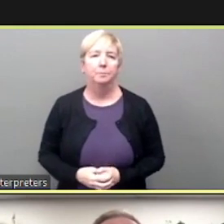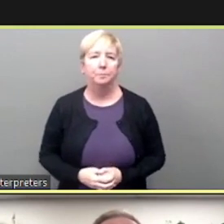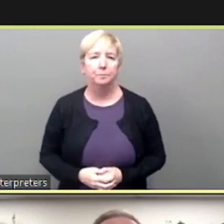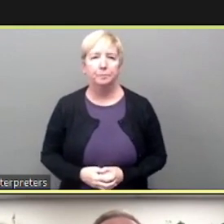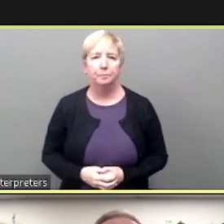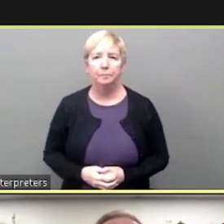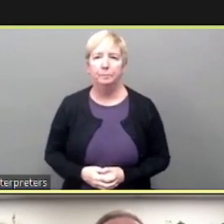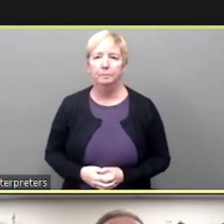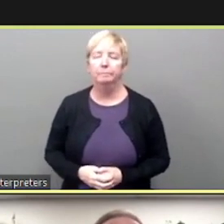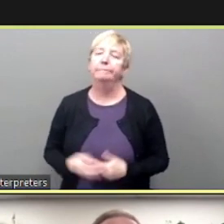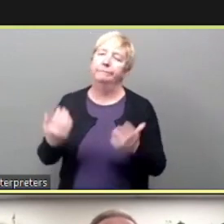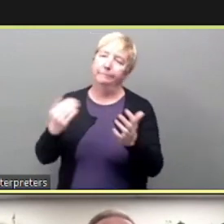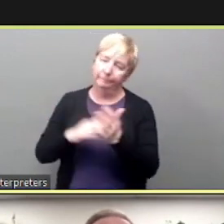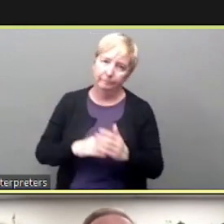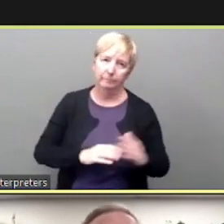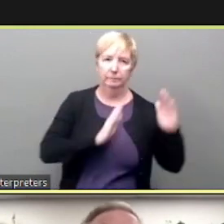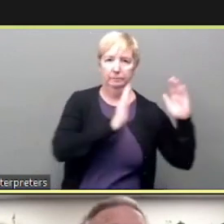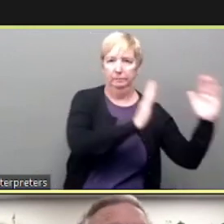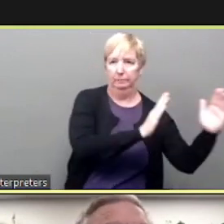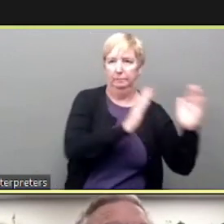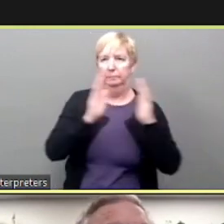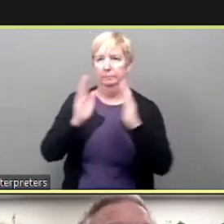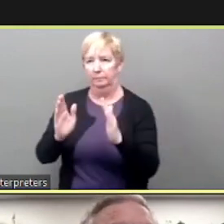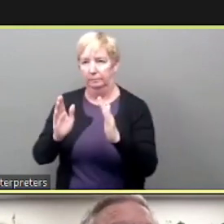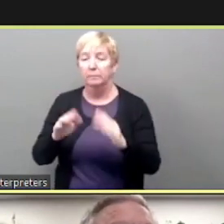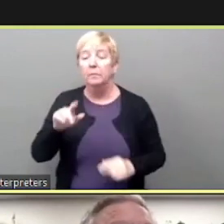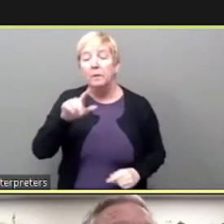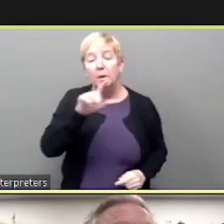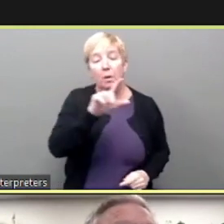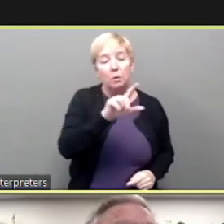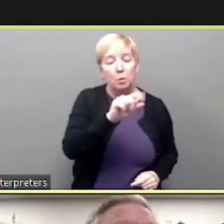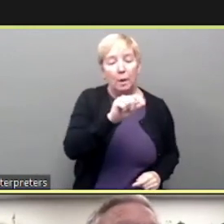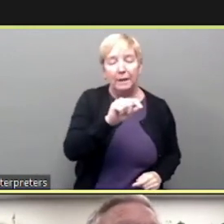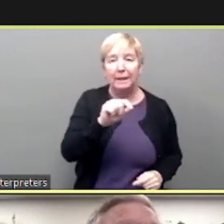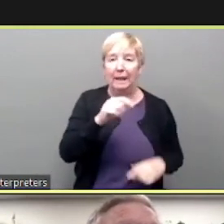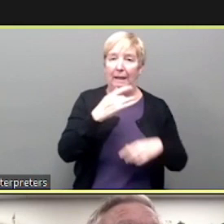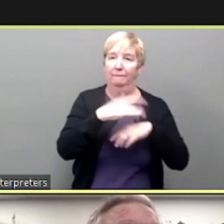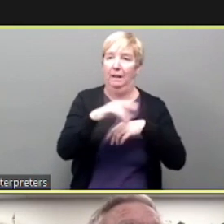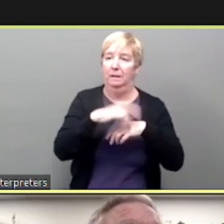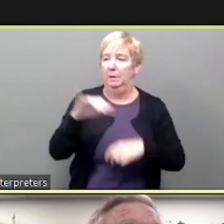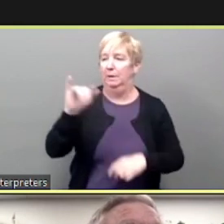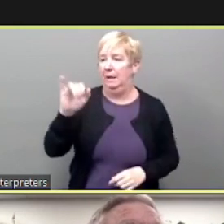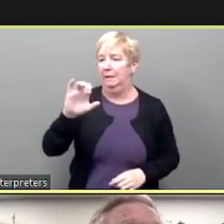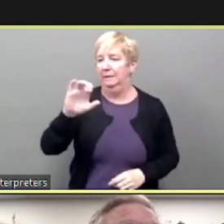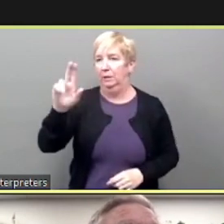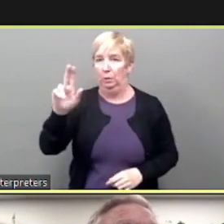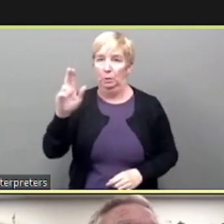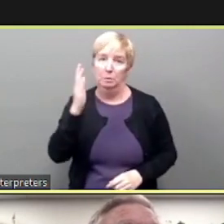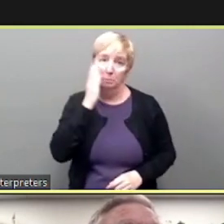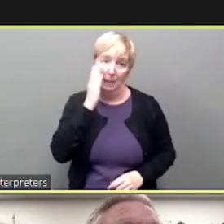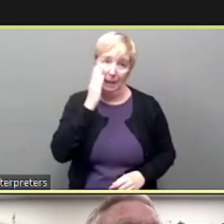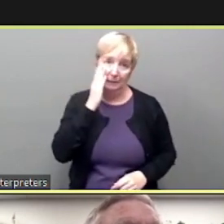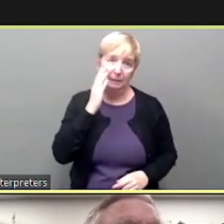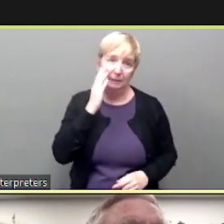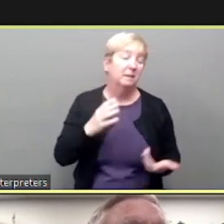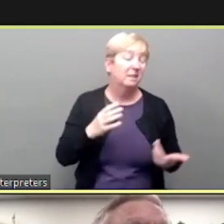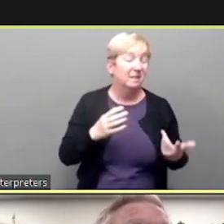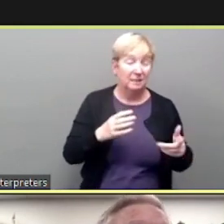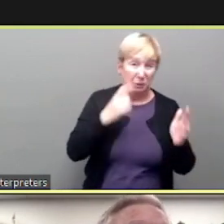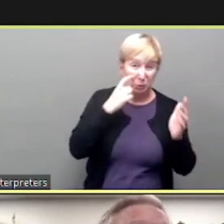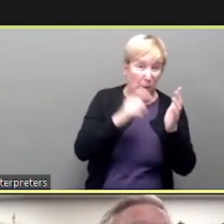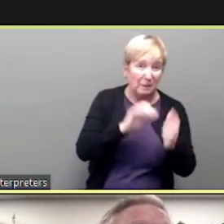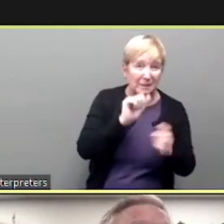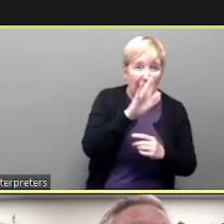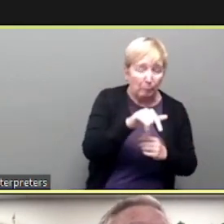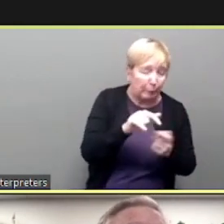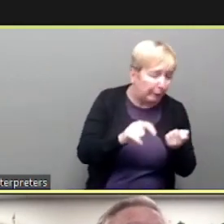And just the count, 20 available ICU beds. Again, very few in Albuquerque. You can see there a few in